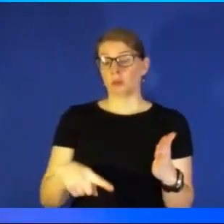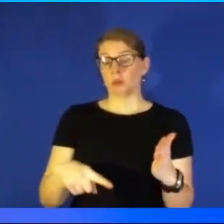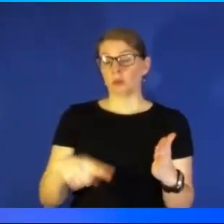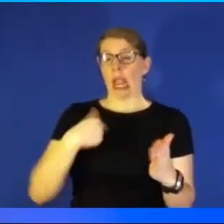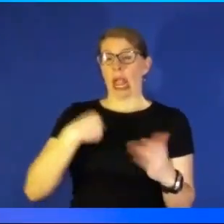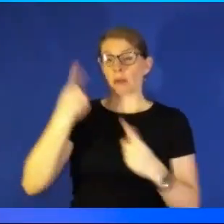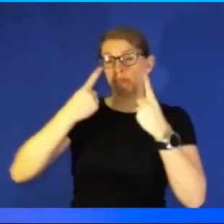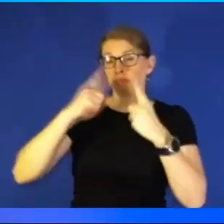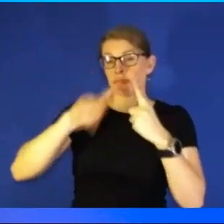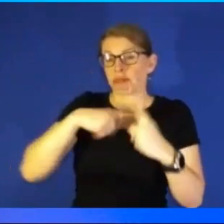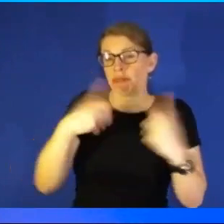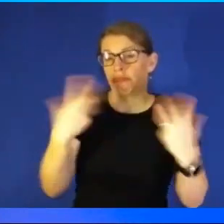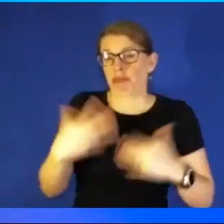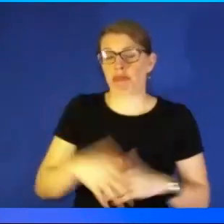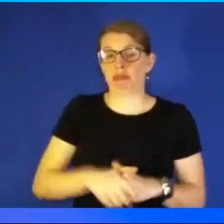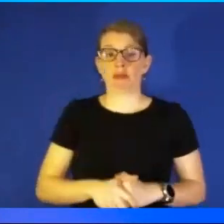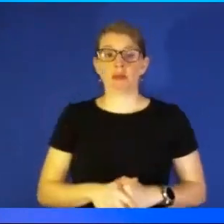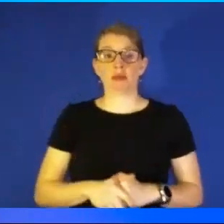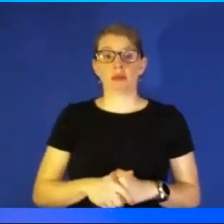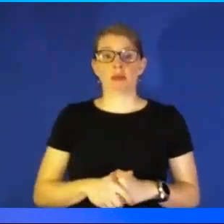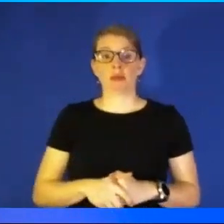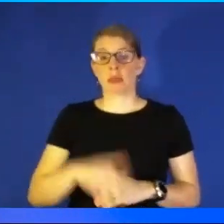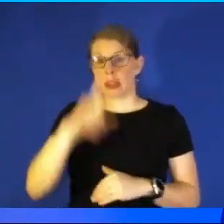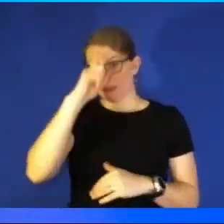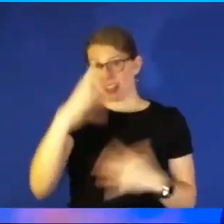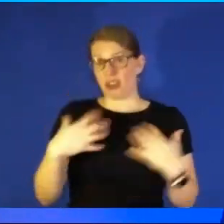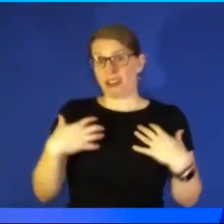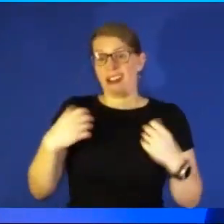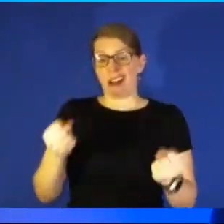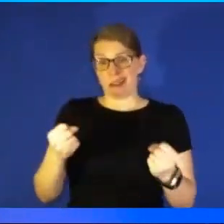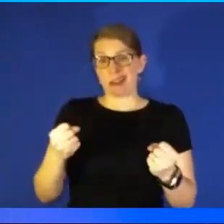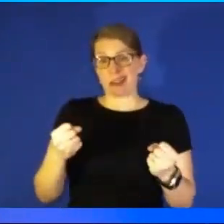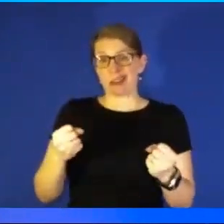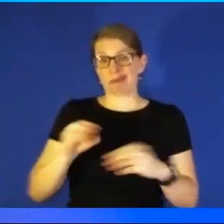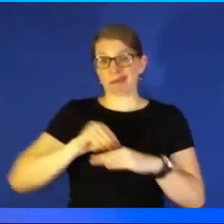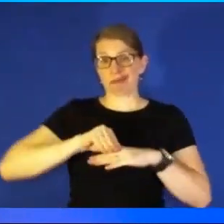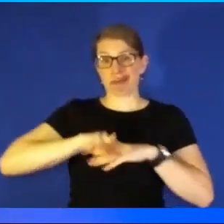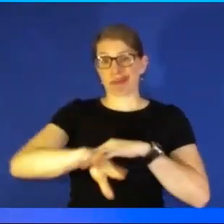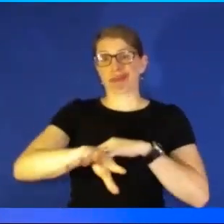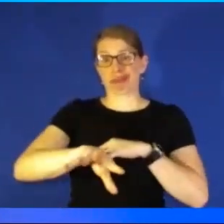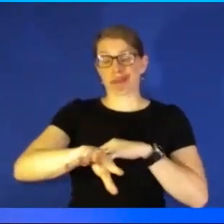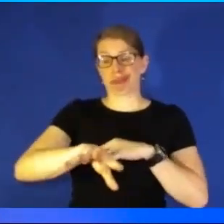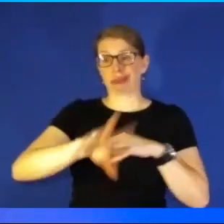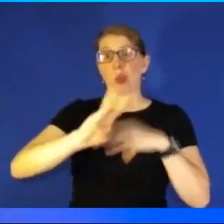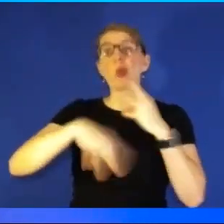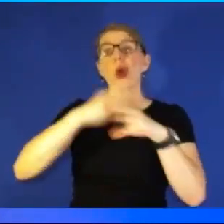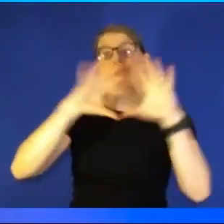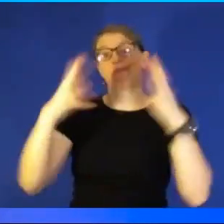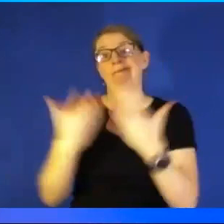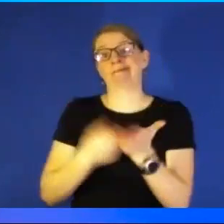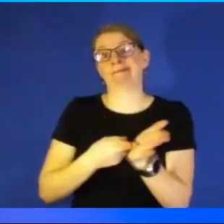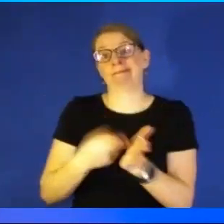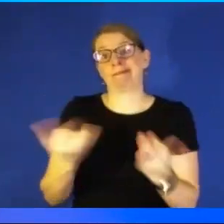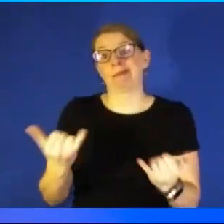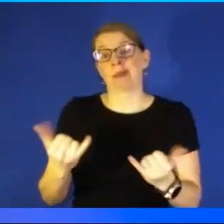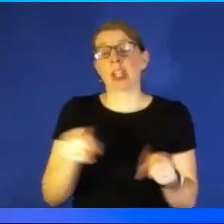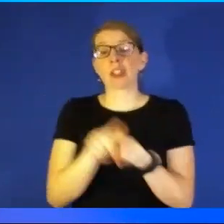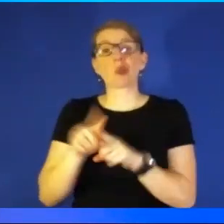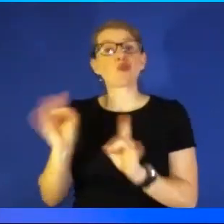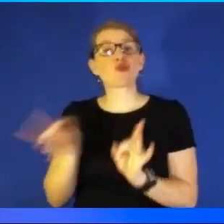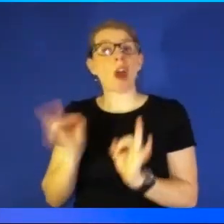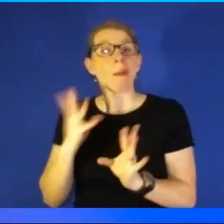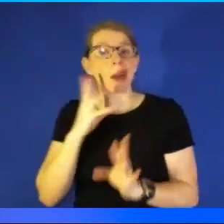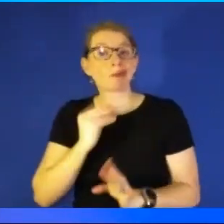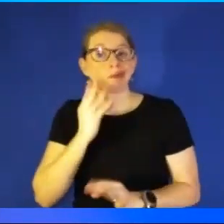is the effect of mental health across, you know, the world at this point, and trauma, and the